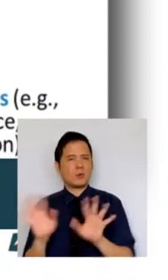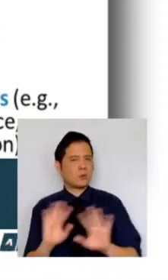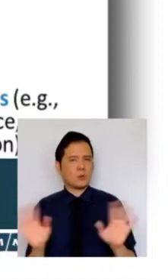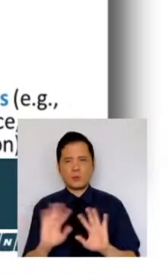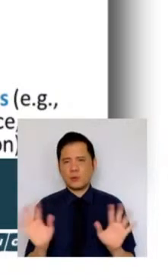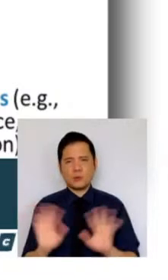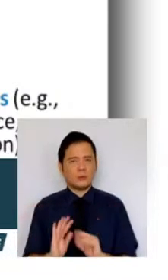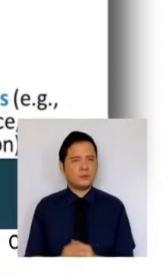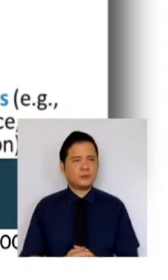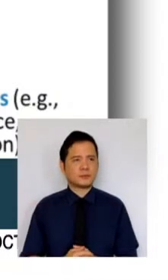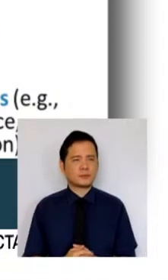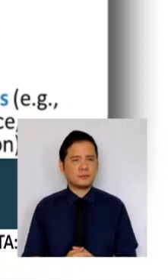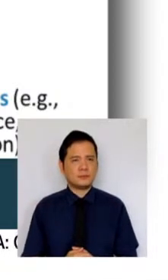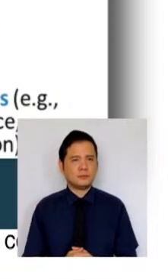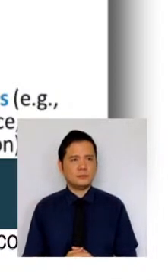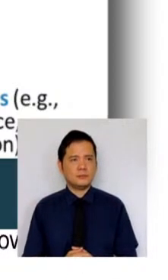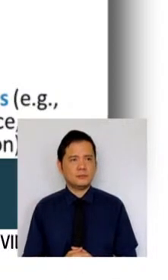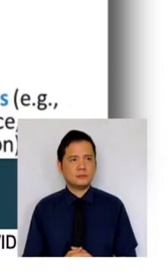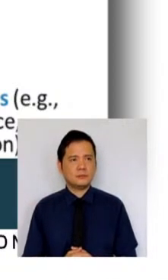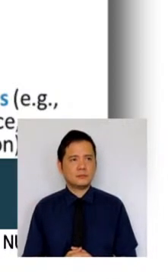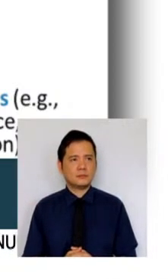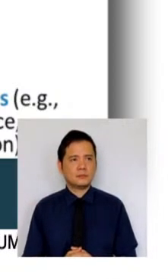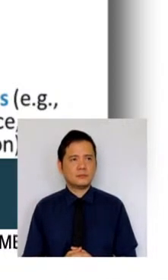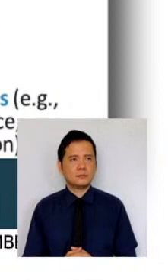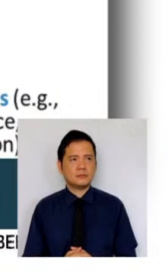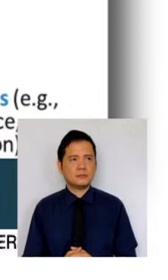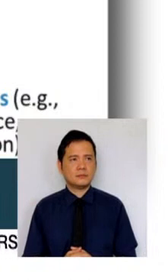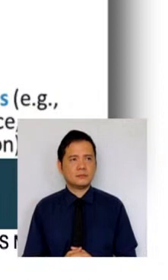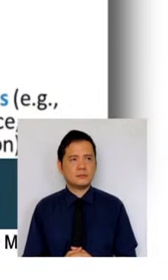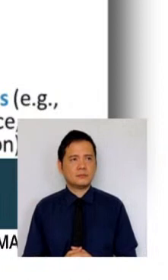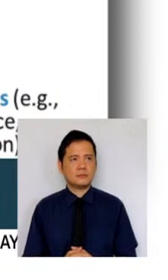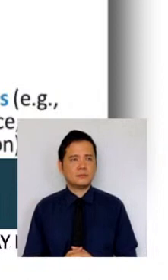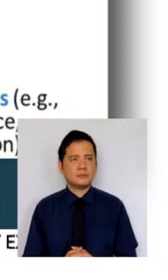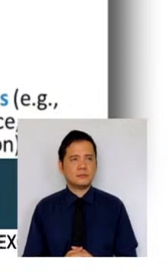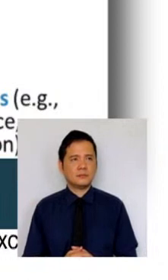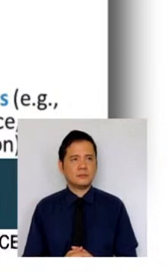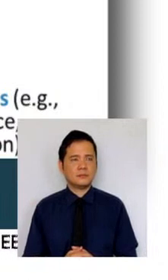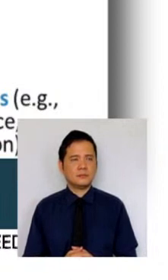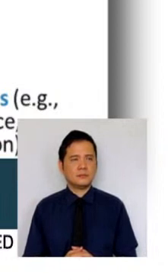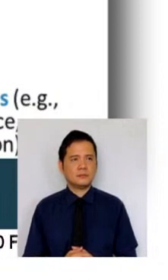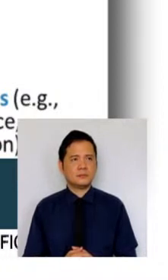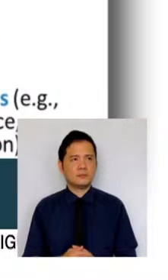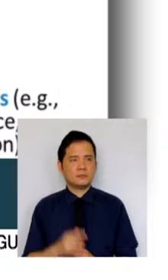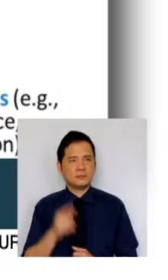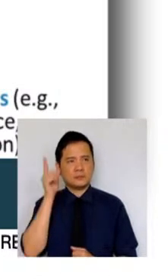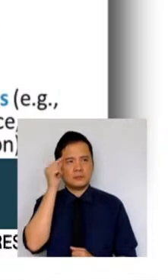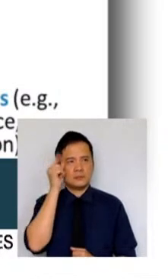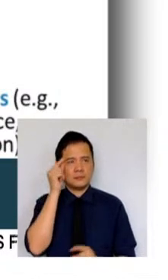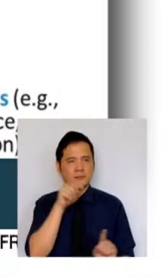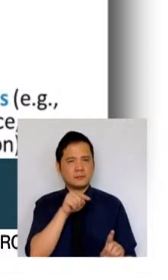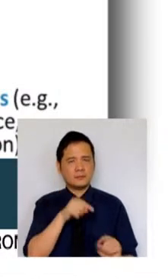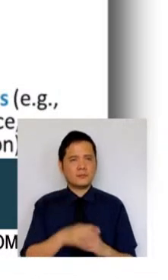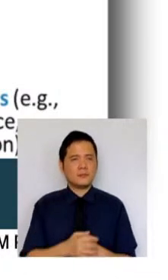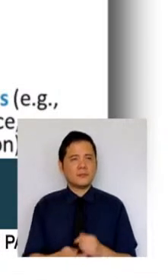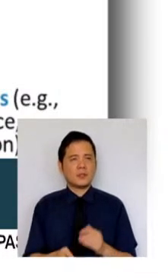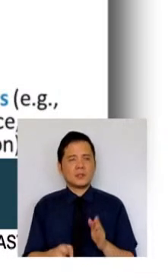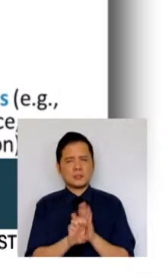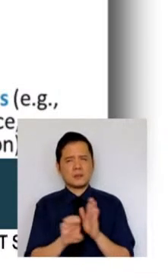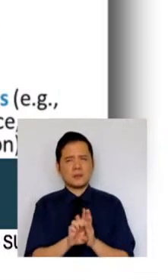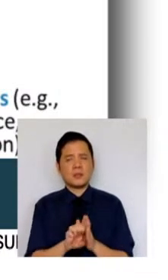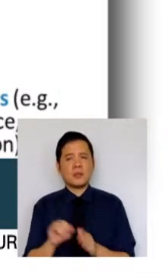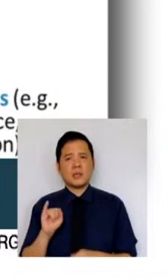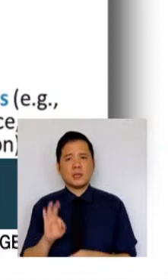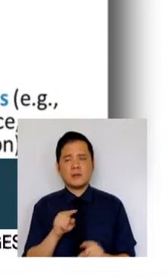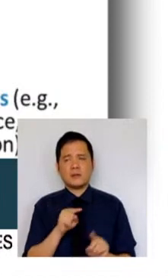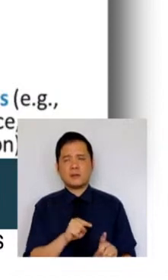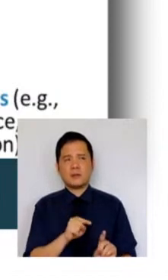the tendency to relax enforcement of antitrust or